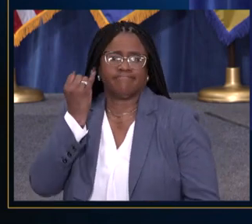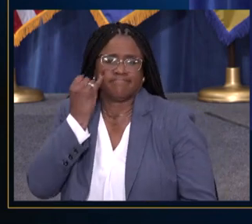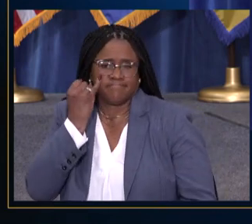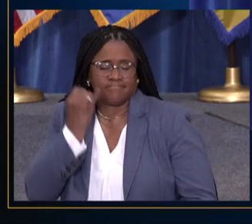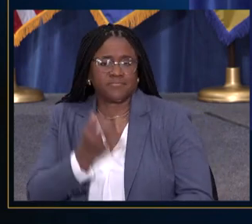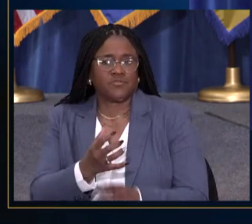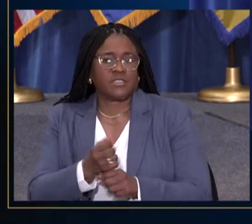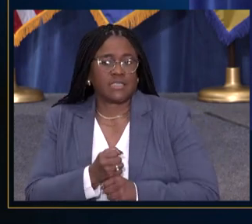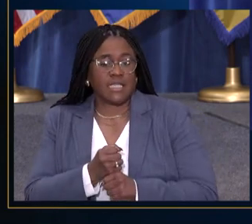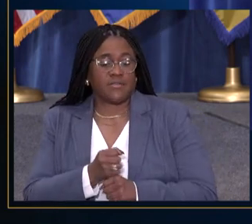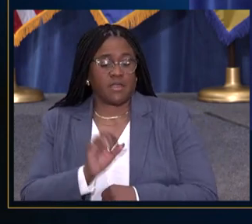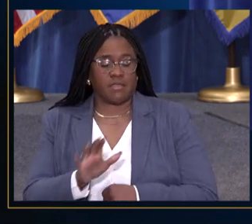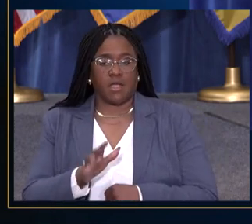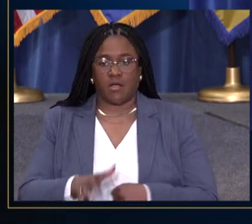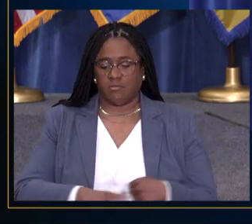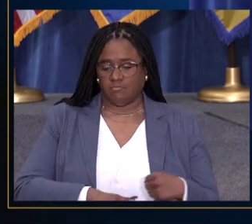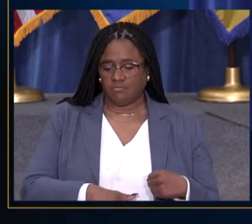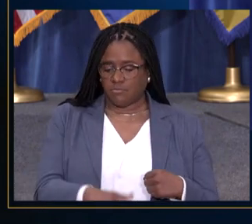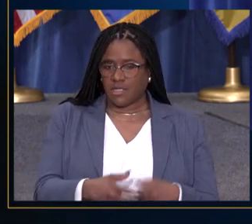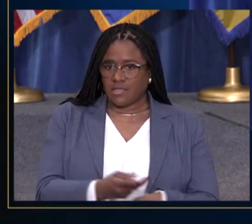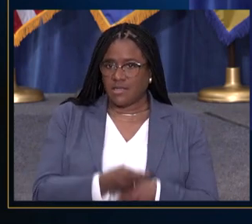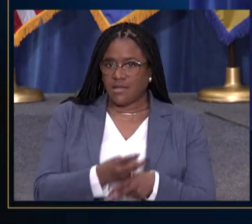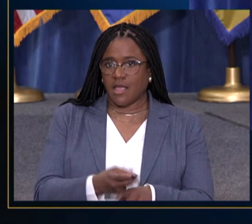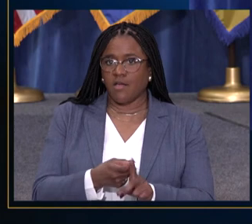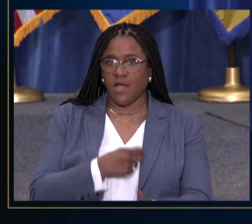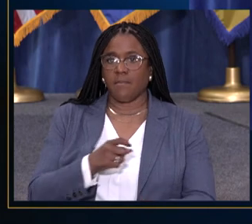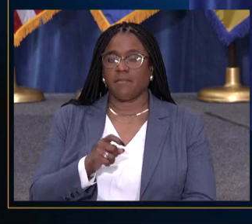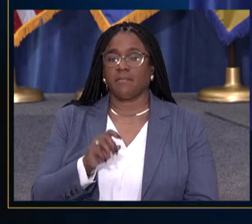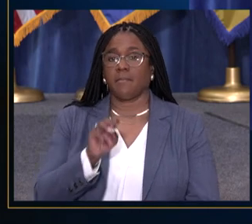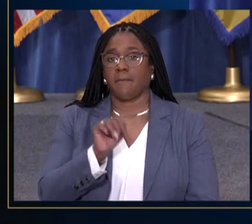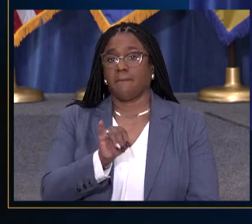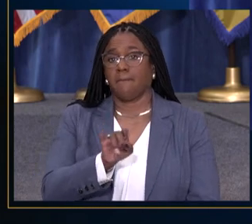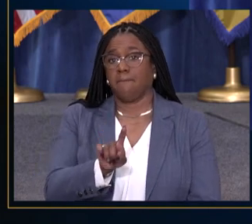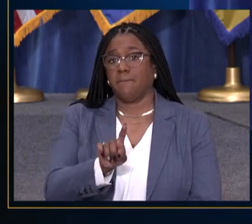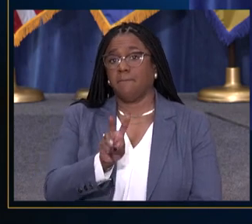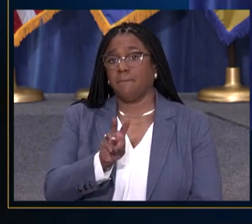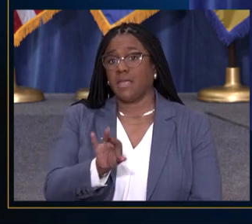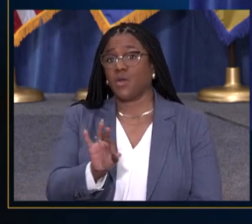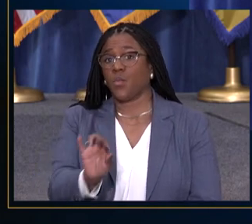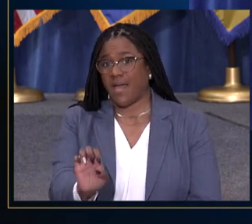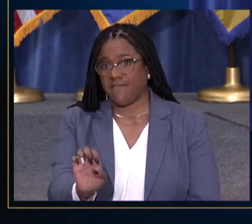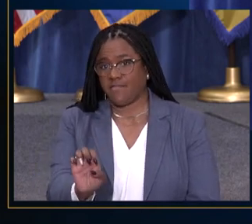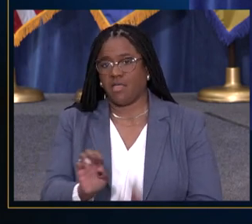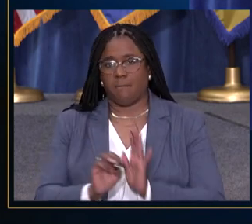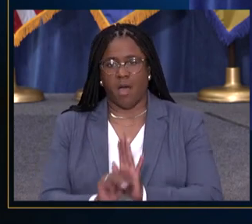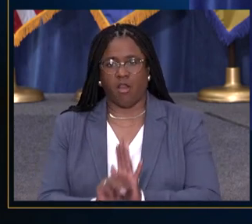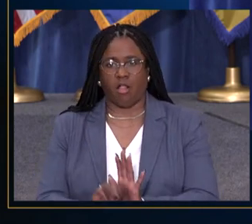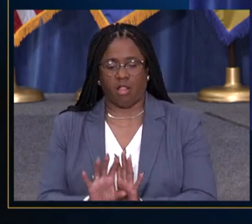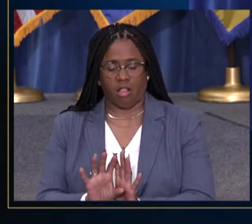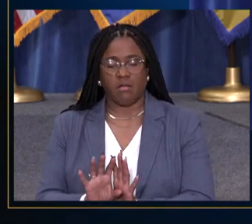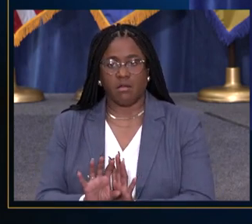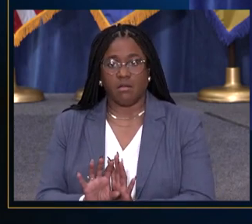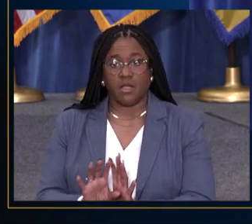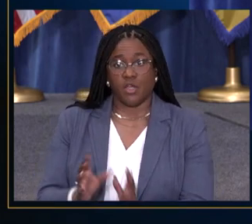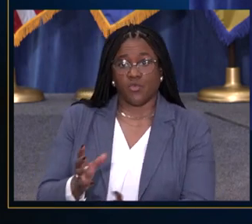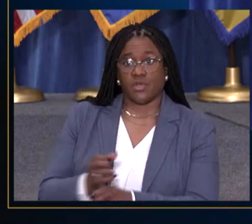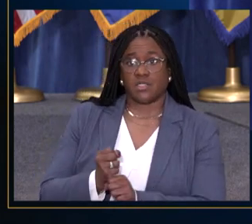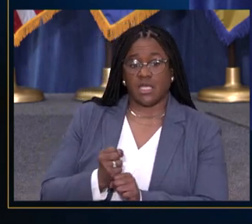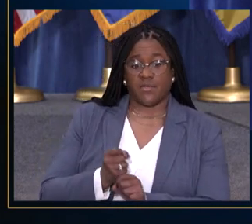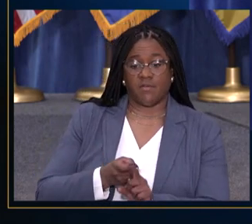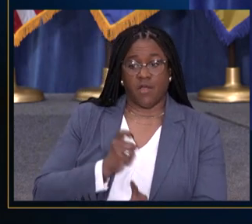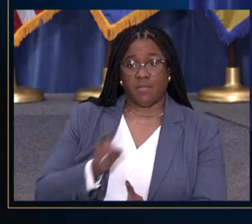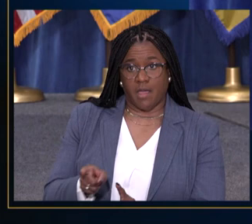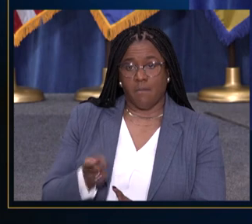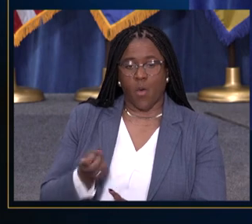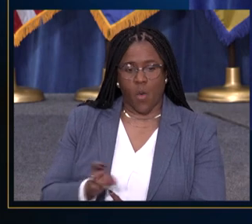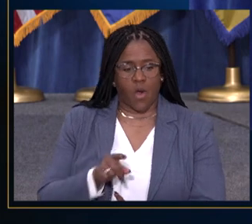received their maternity care from the midwifery model, midwives, if we received it through traditional